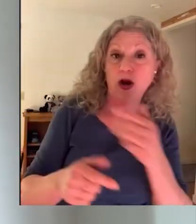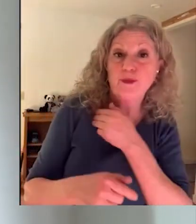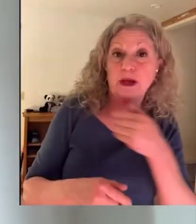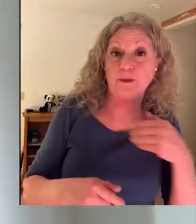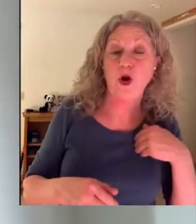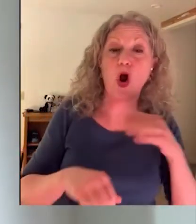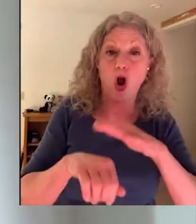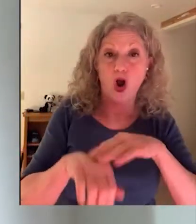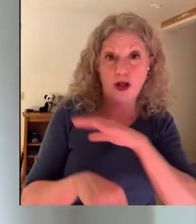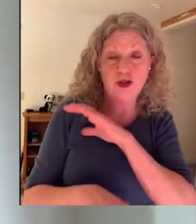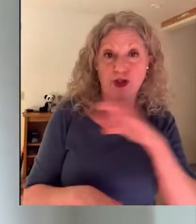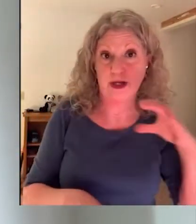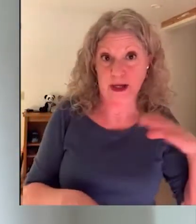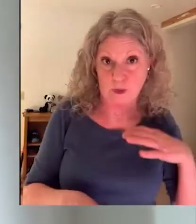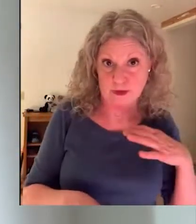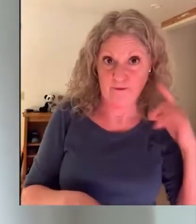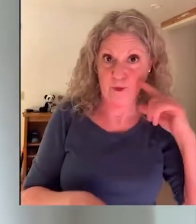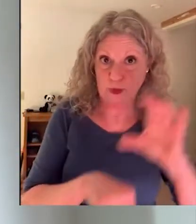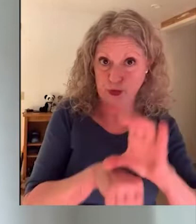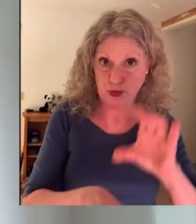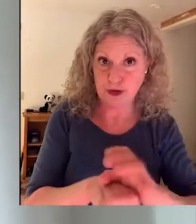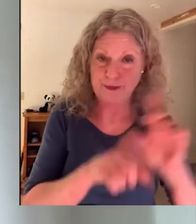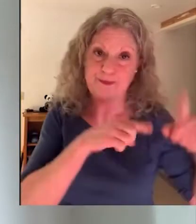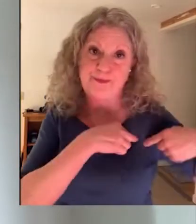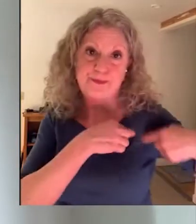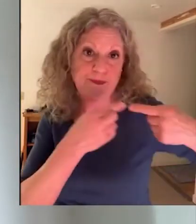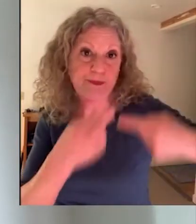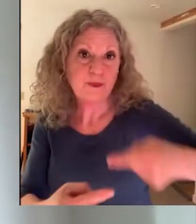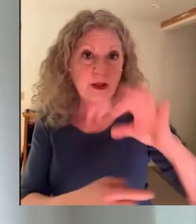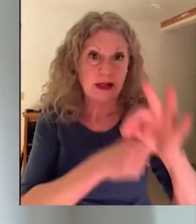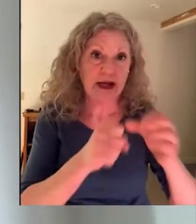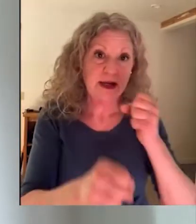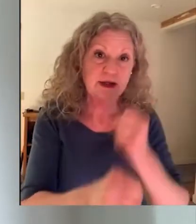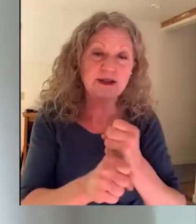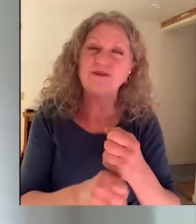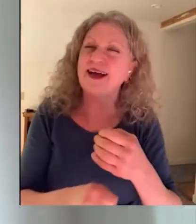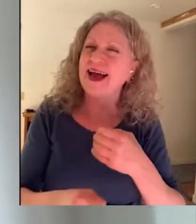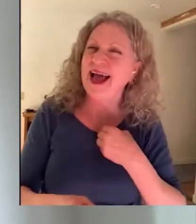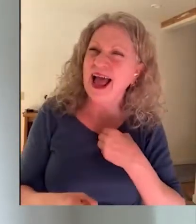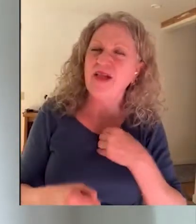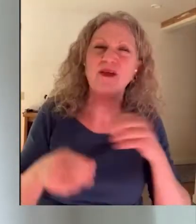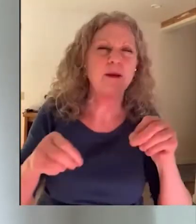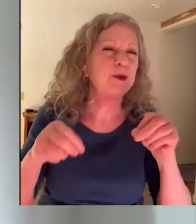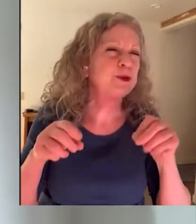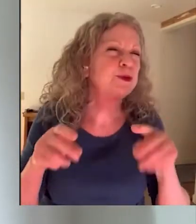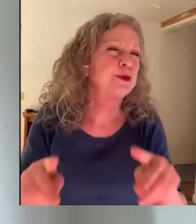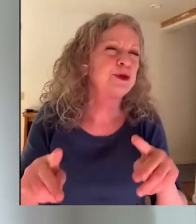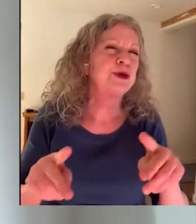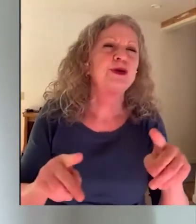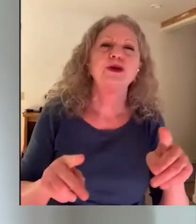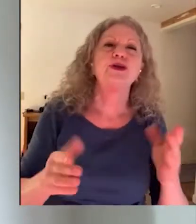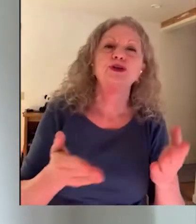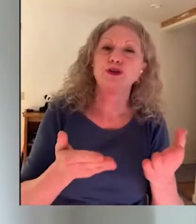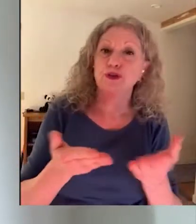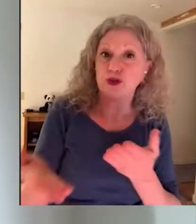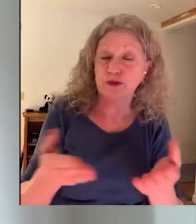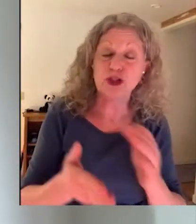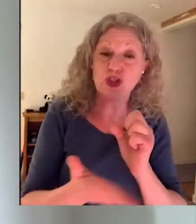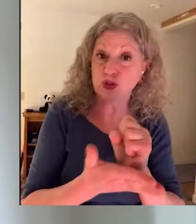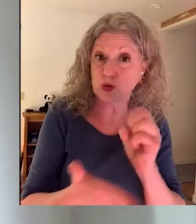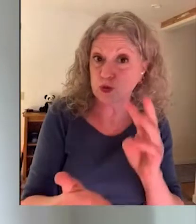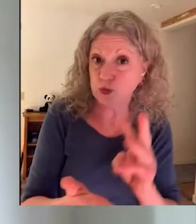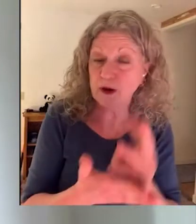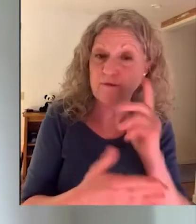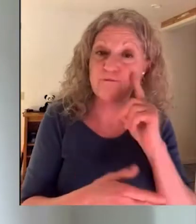Council. For over 9 years, I have had the privilege of serving as a social worker, for the Edmonds